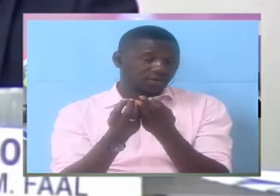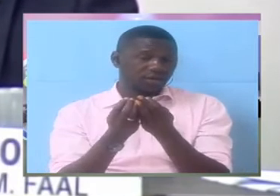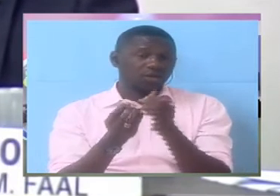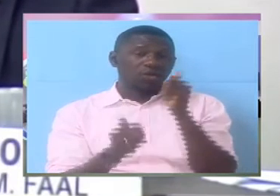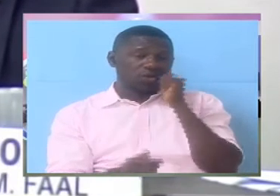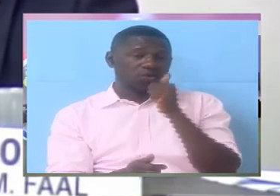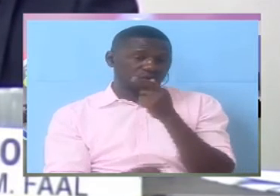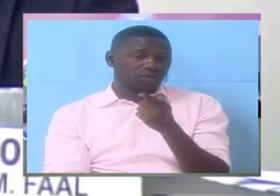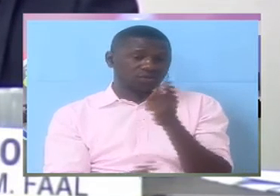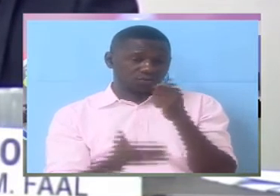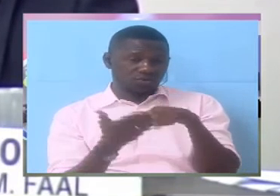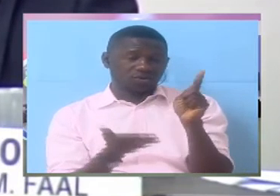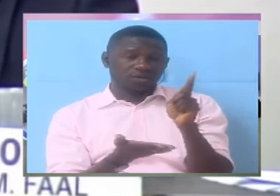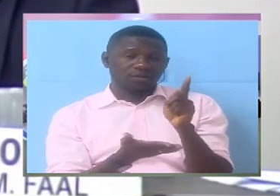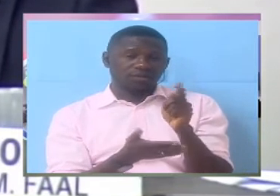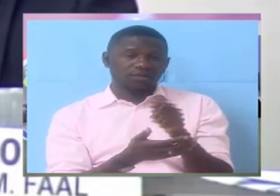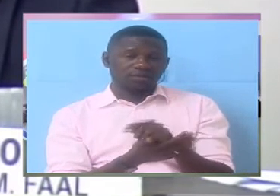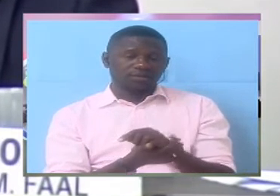Correct?